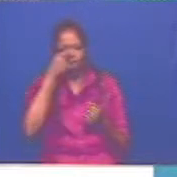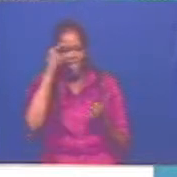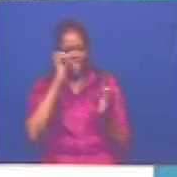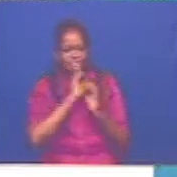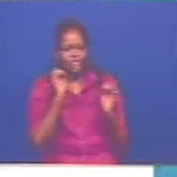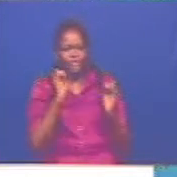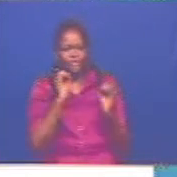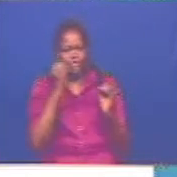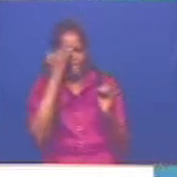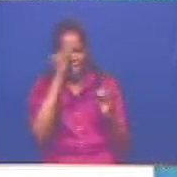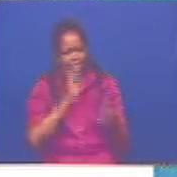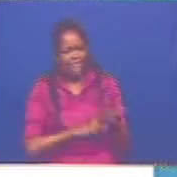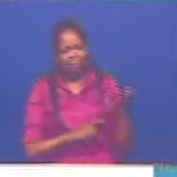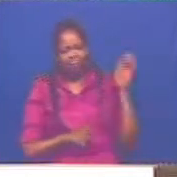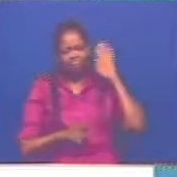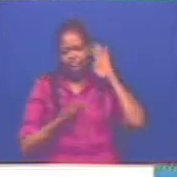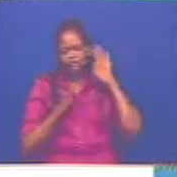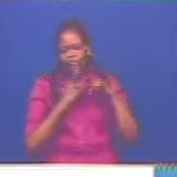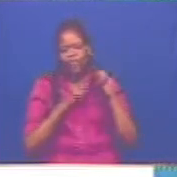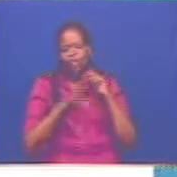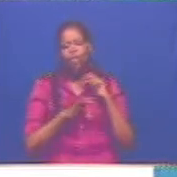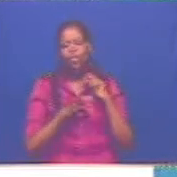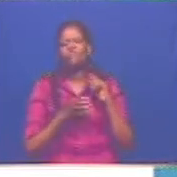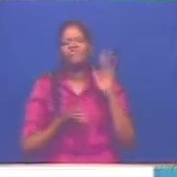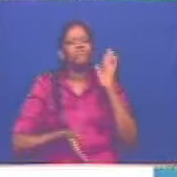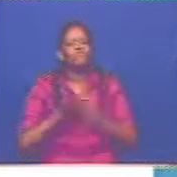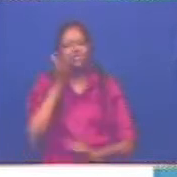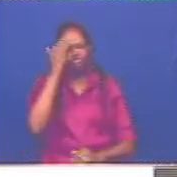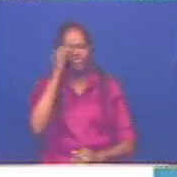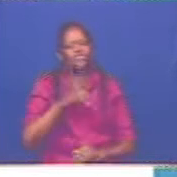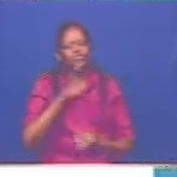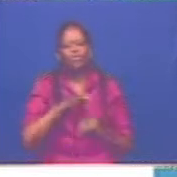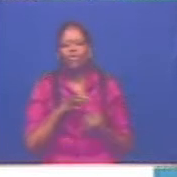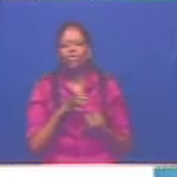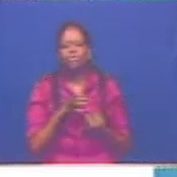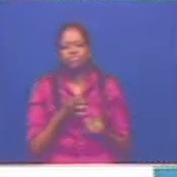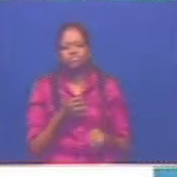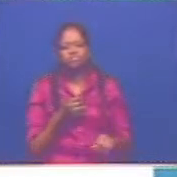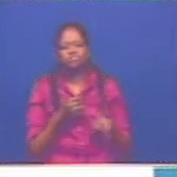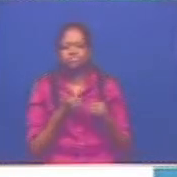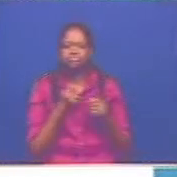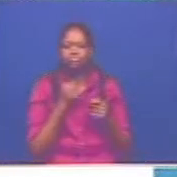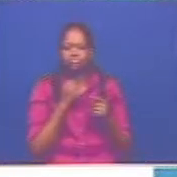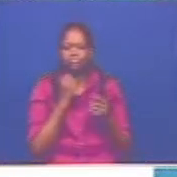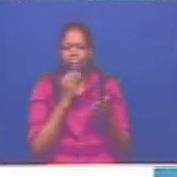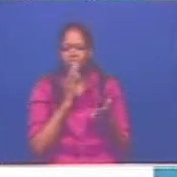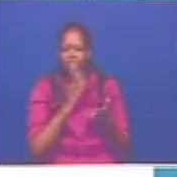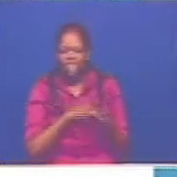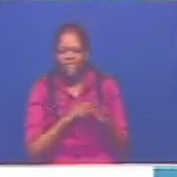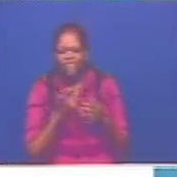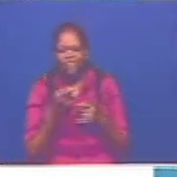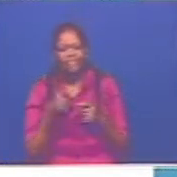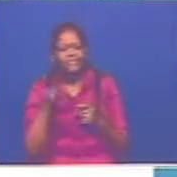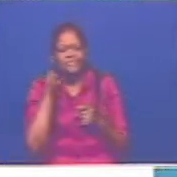the sense that if you listen to a song from Congo, you will quickly identify that song as this is a Congolese song, right? If you listen to a song from Nigeria,